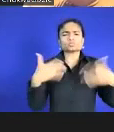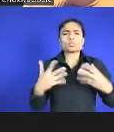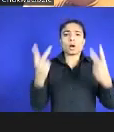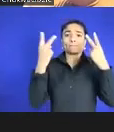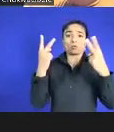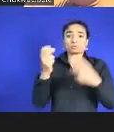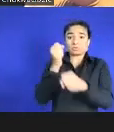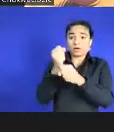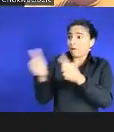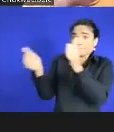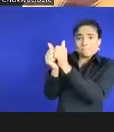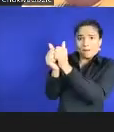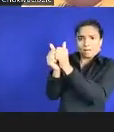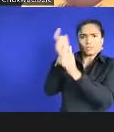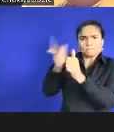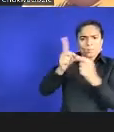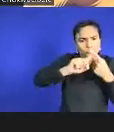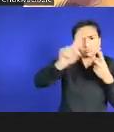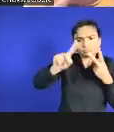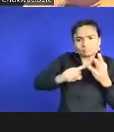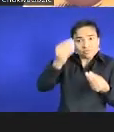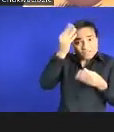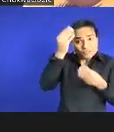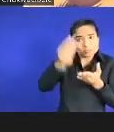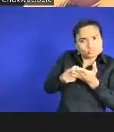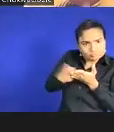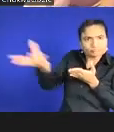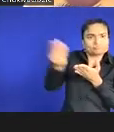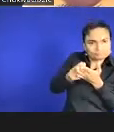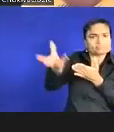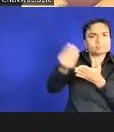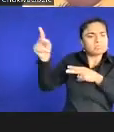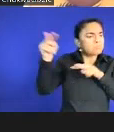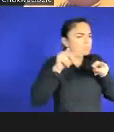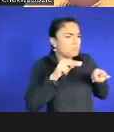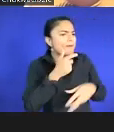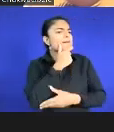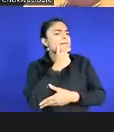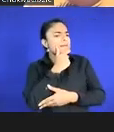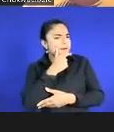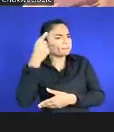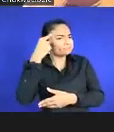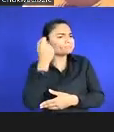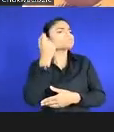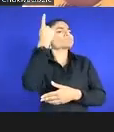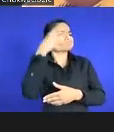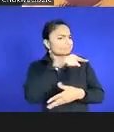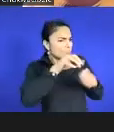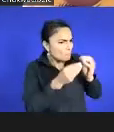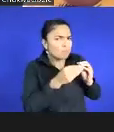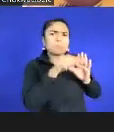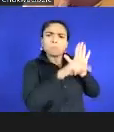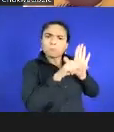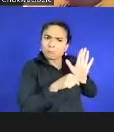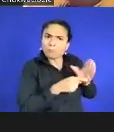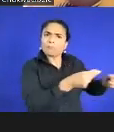audit procedures, human resource procedures. It's important too that as human resource persons in the organization, that they are also part